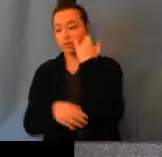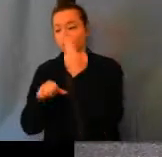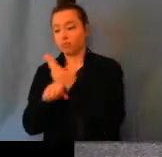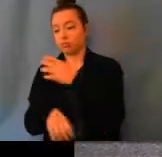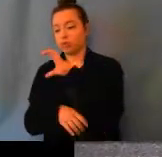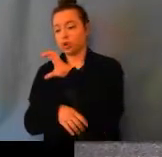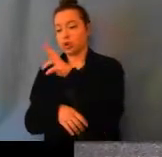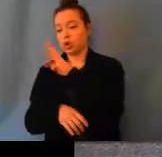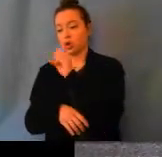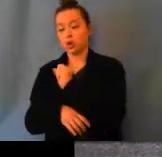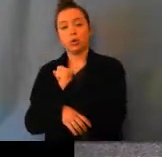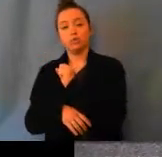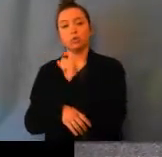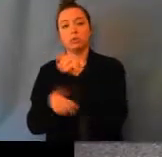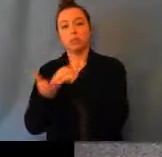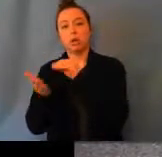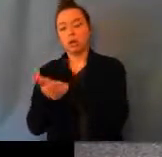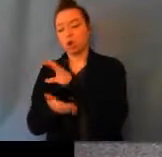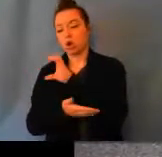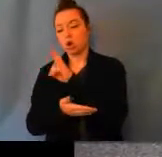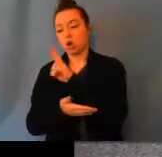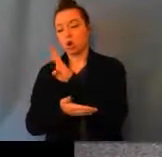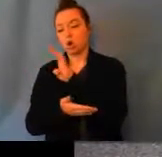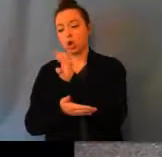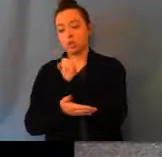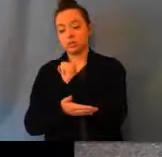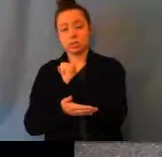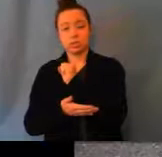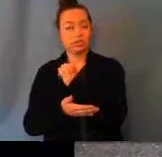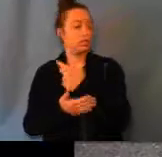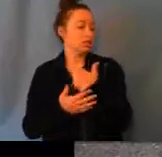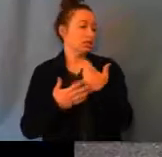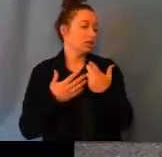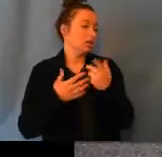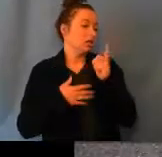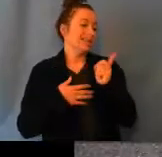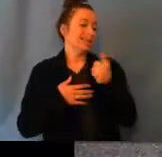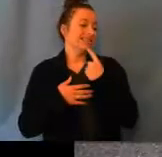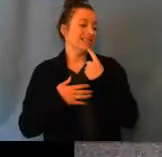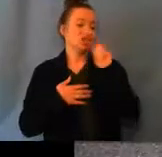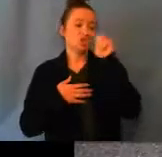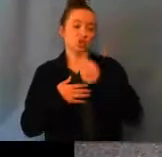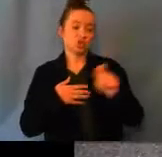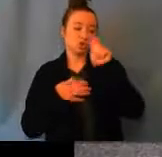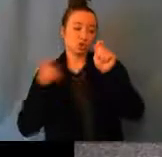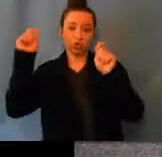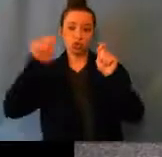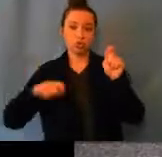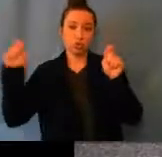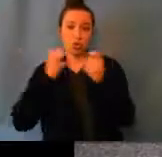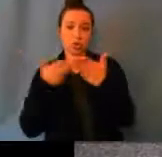measure, then you don't know how big it is. All right? It says circle 2 things that you could use